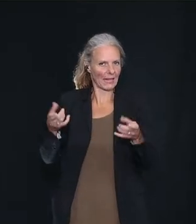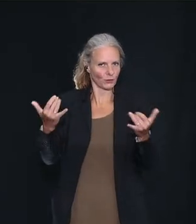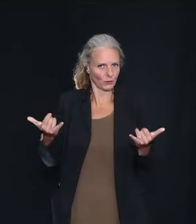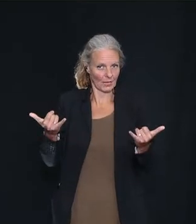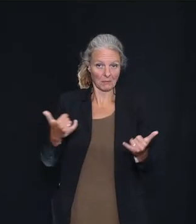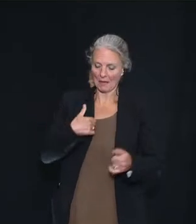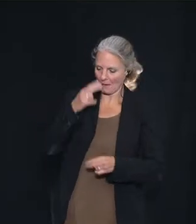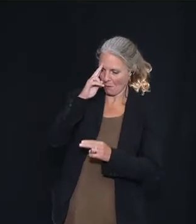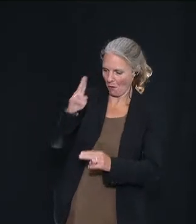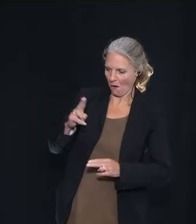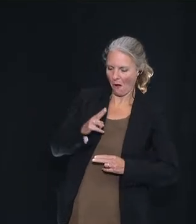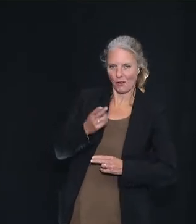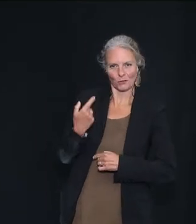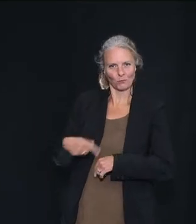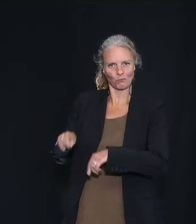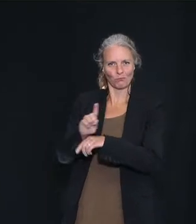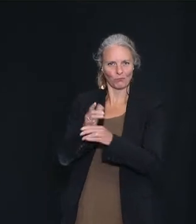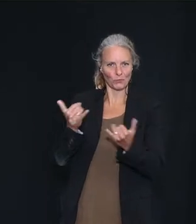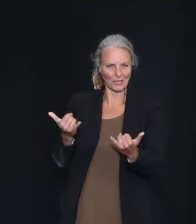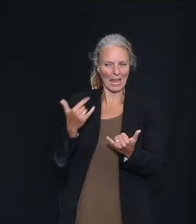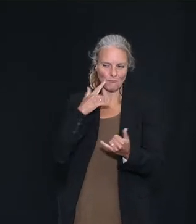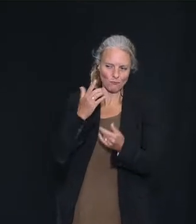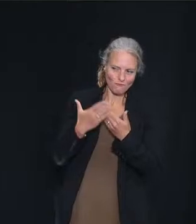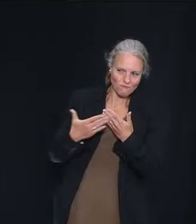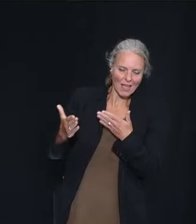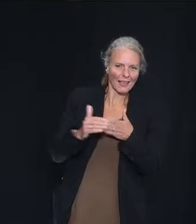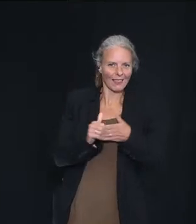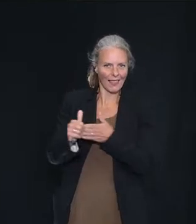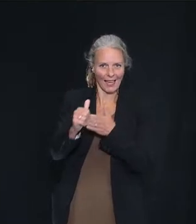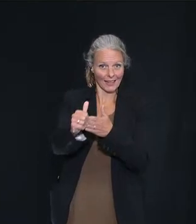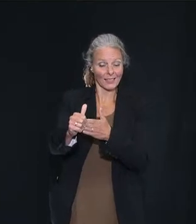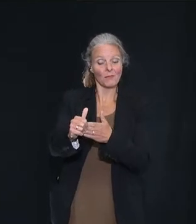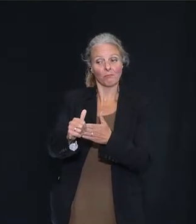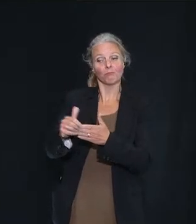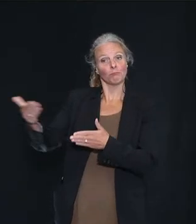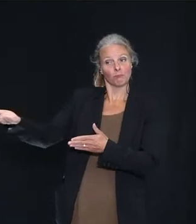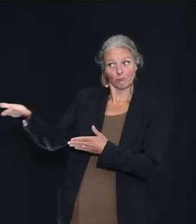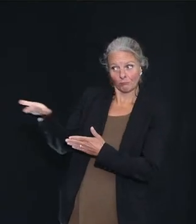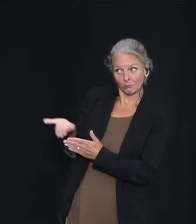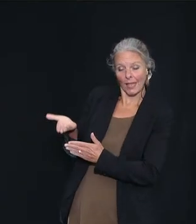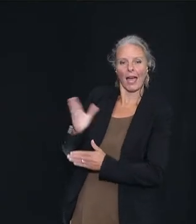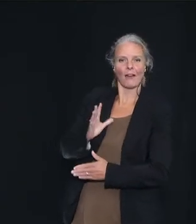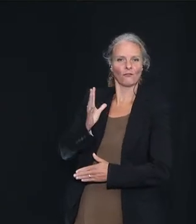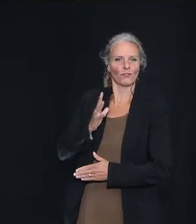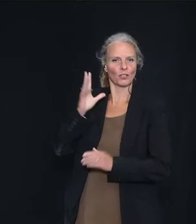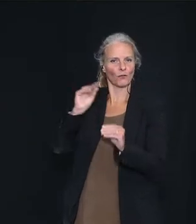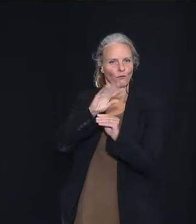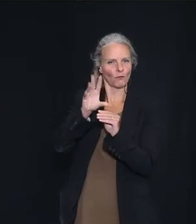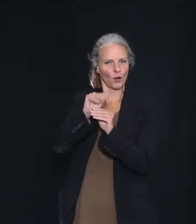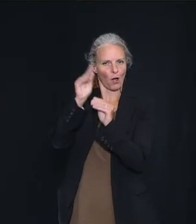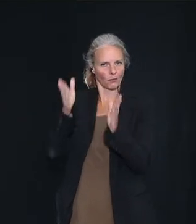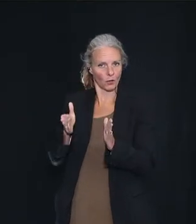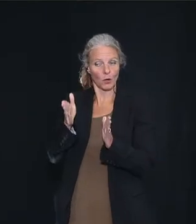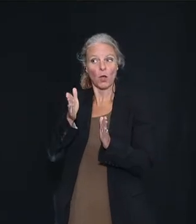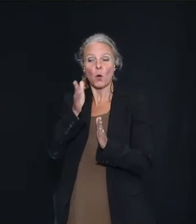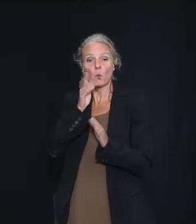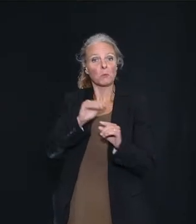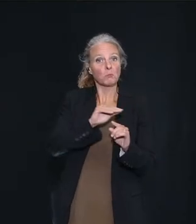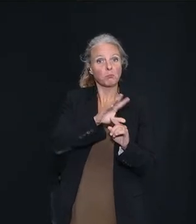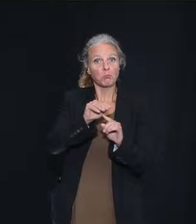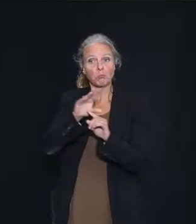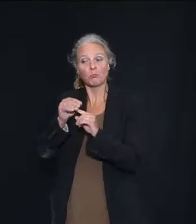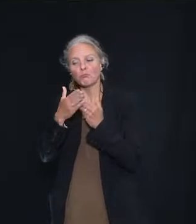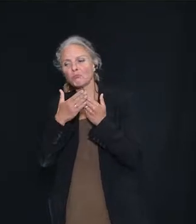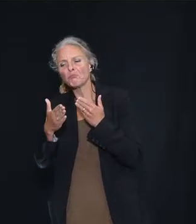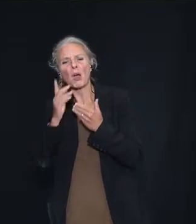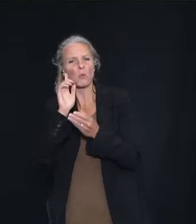Photographe. Our official photographer will take photos that will be shared with you in the coming days. I